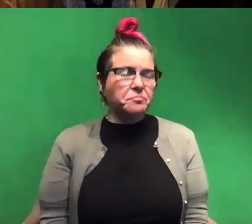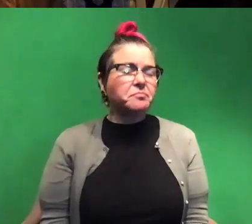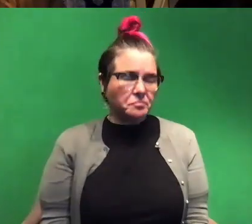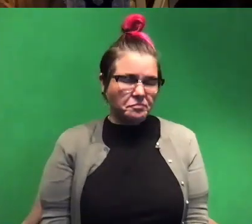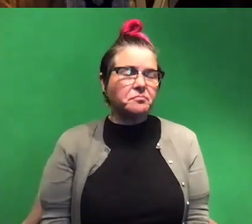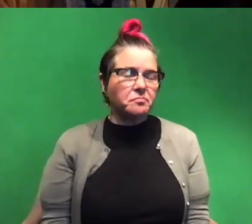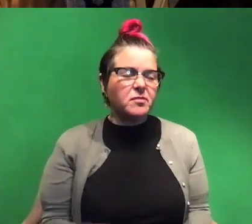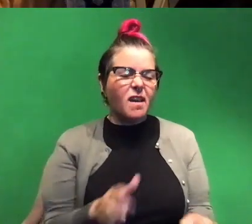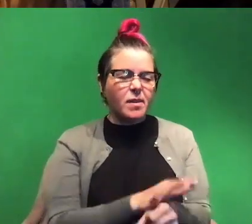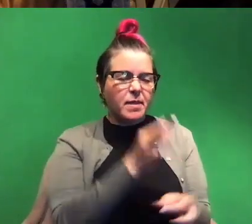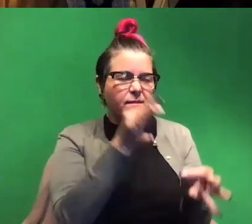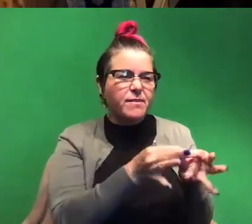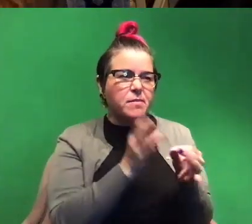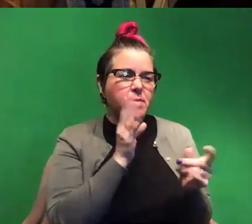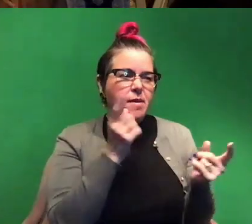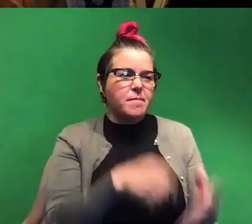that it's happening. I think,